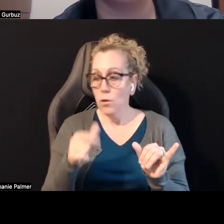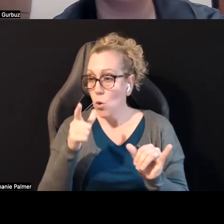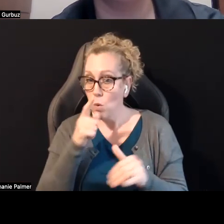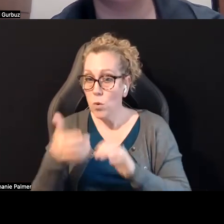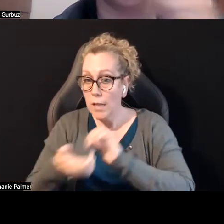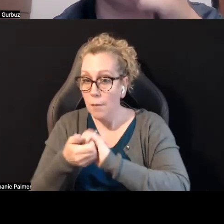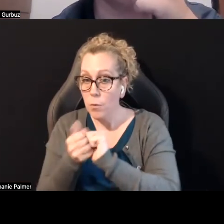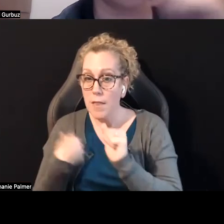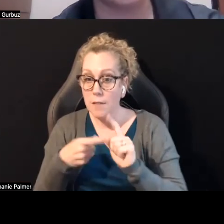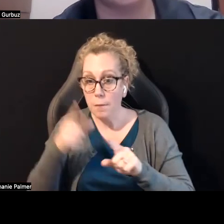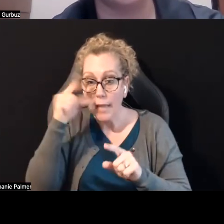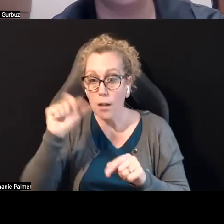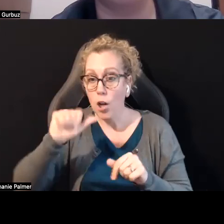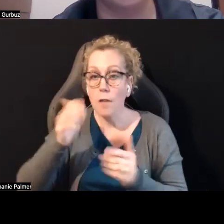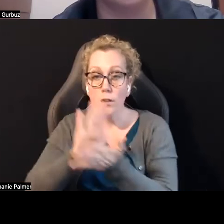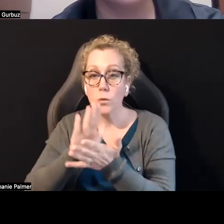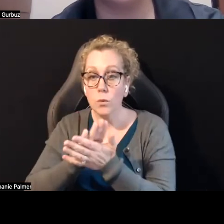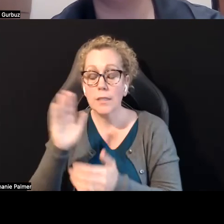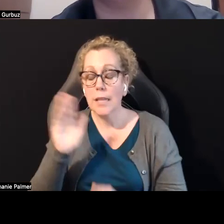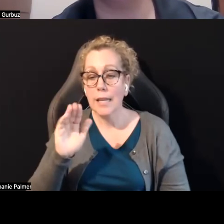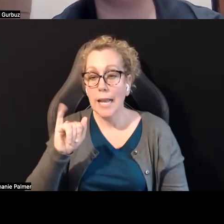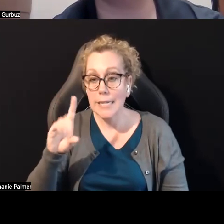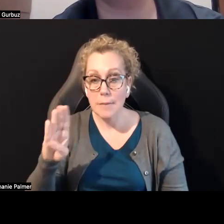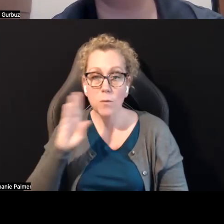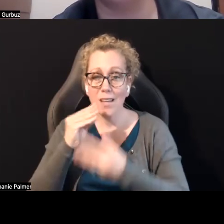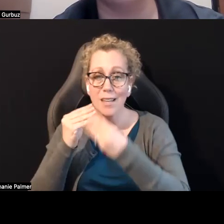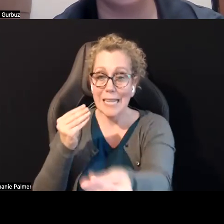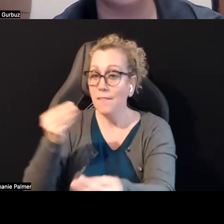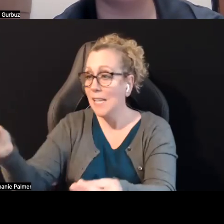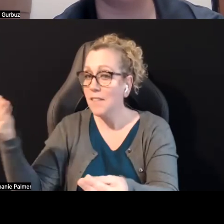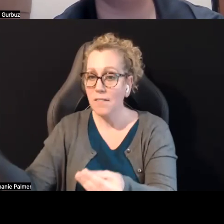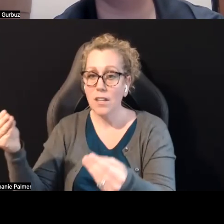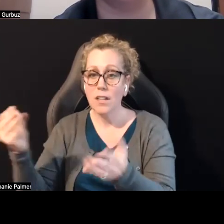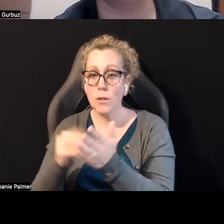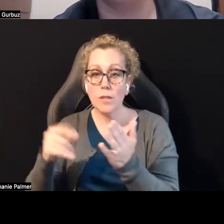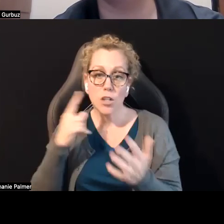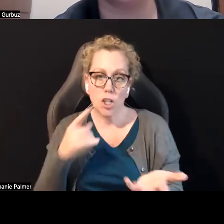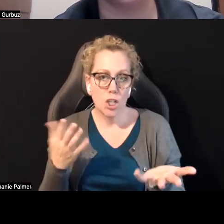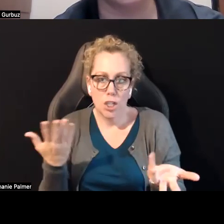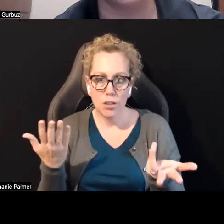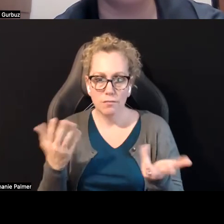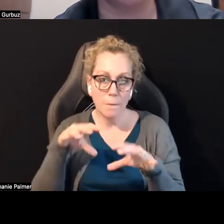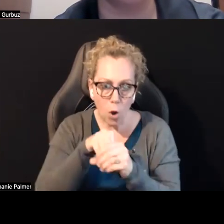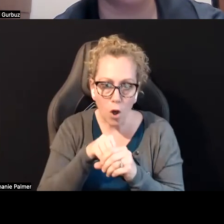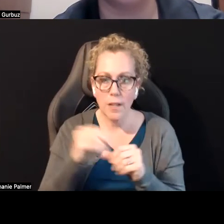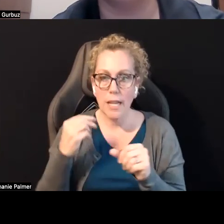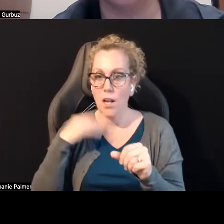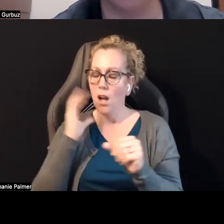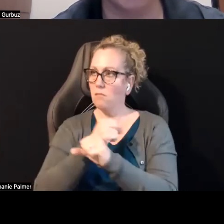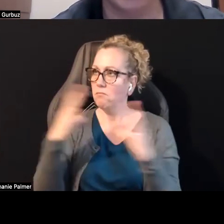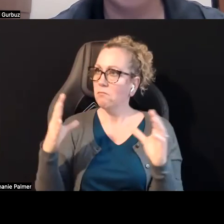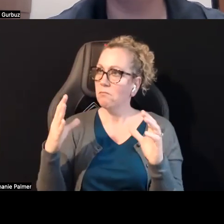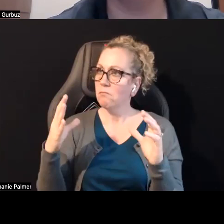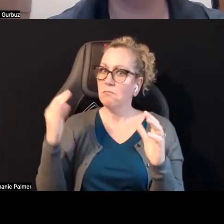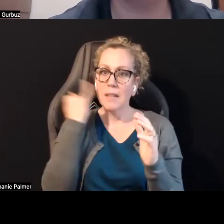and other institutions like AIDB, and students could come and go. And ideally, our vision is they would use it whenever